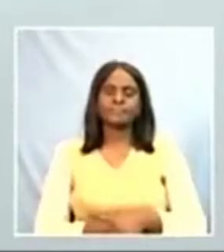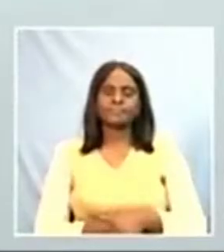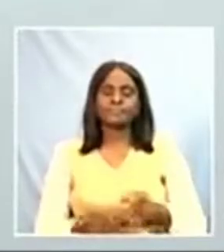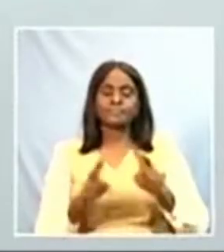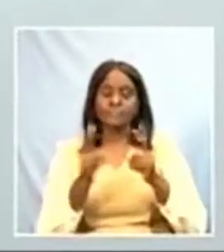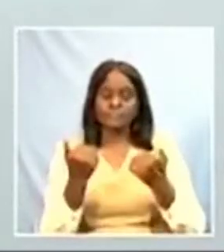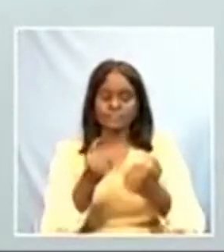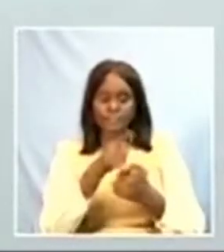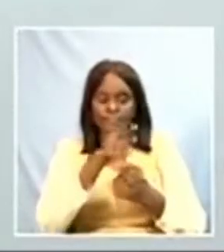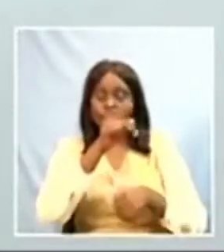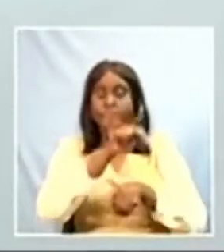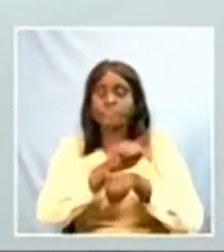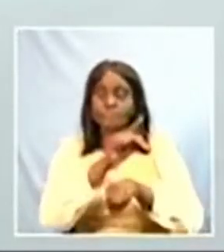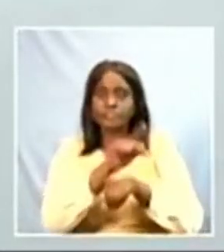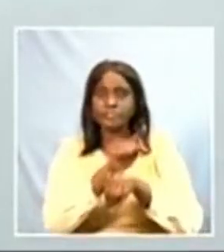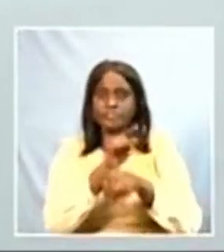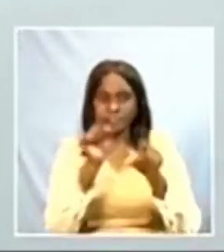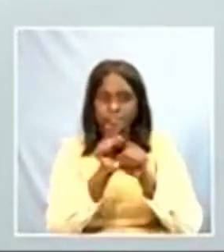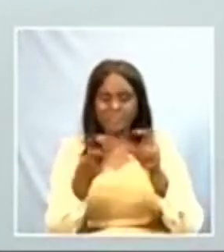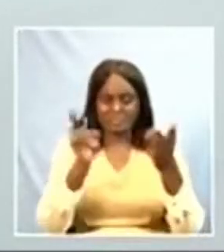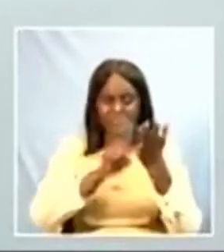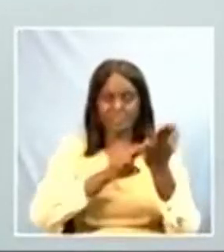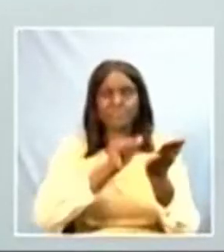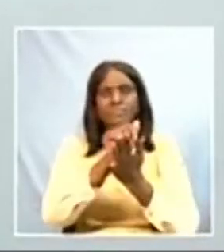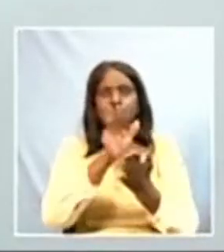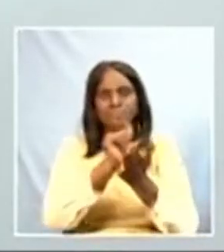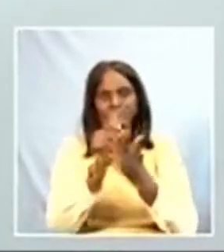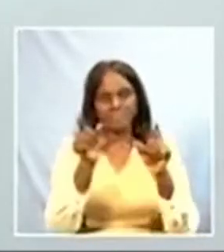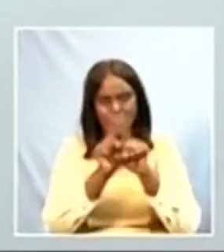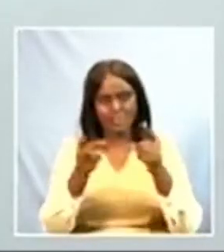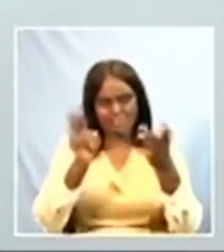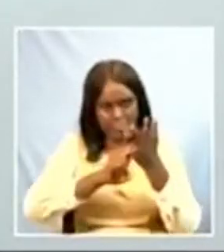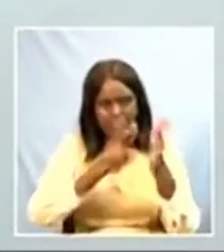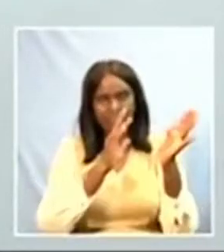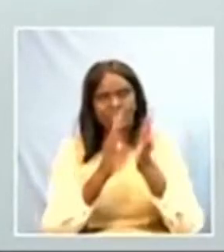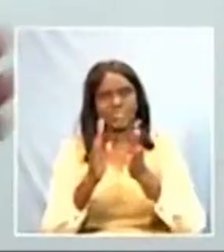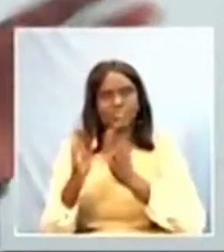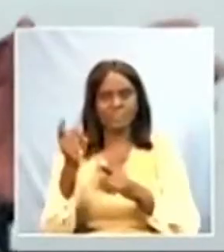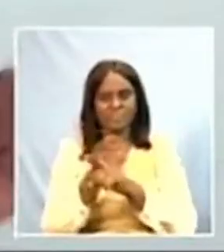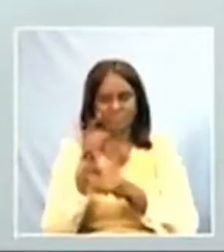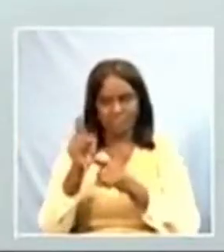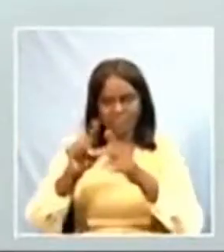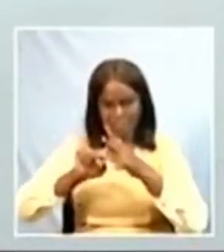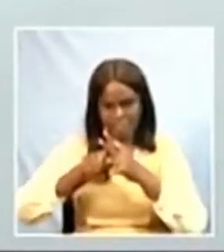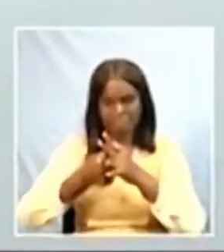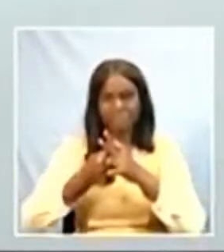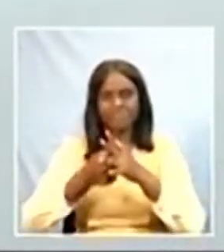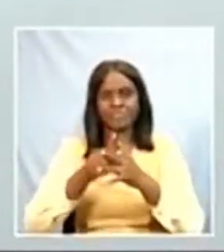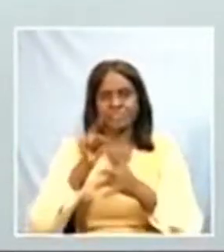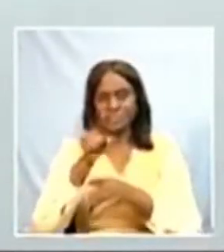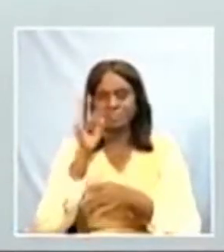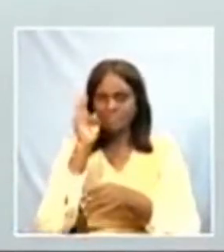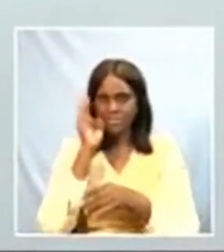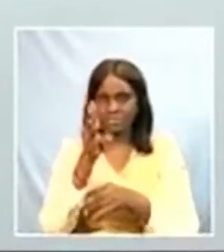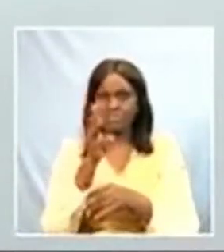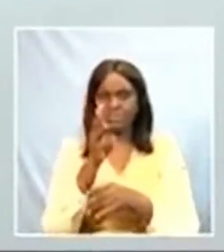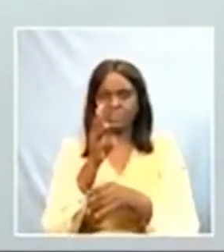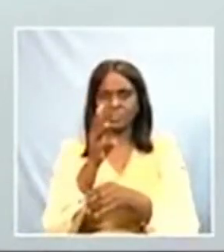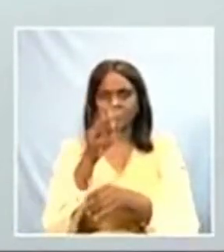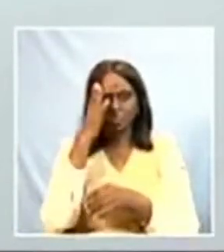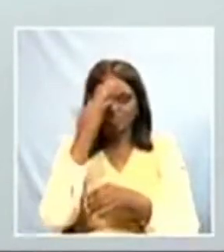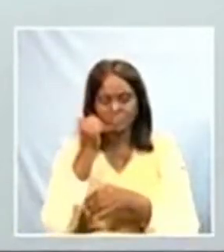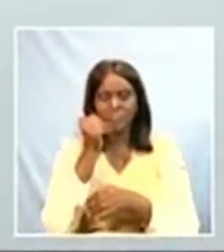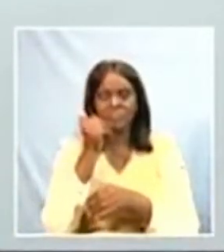So this project was re-advertised, re-scoped from the initial, and that's